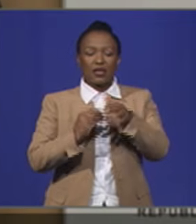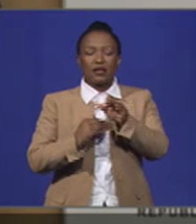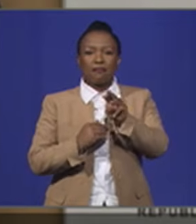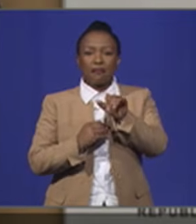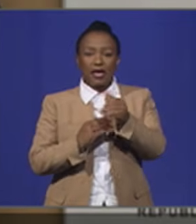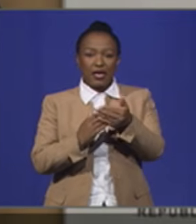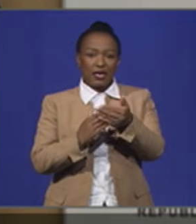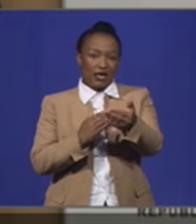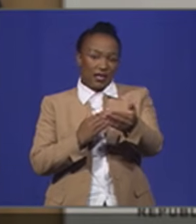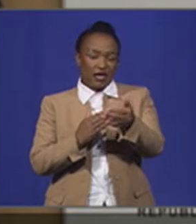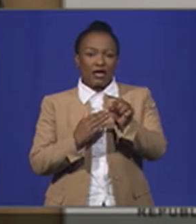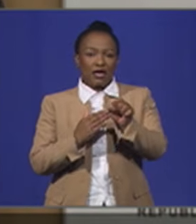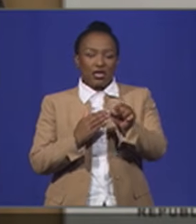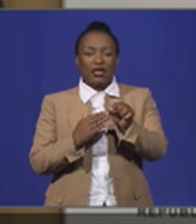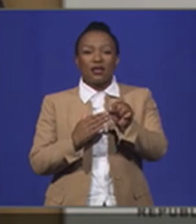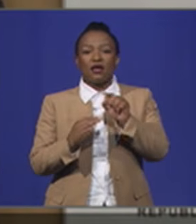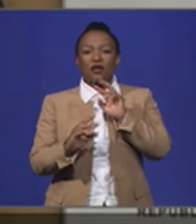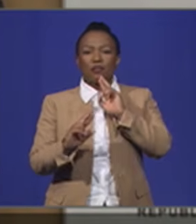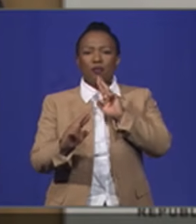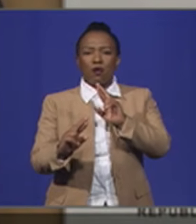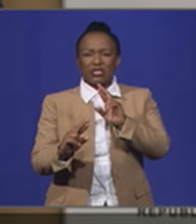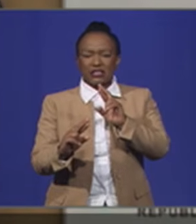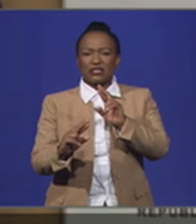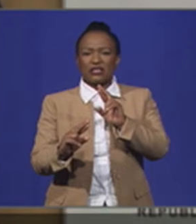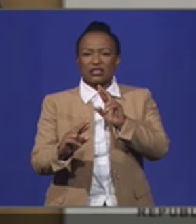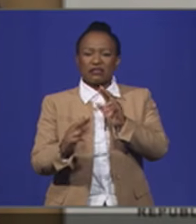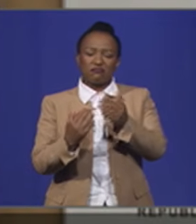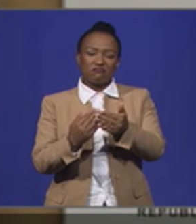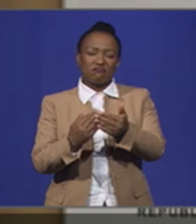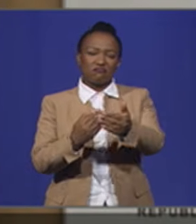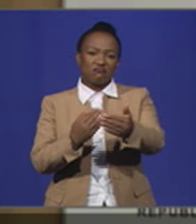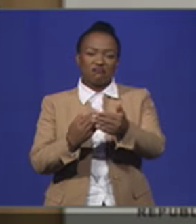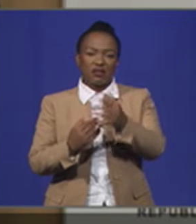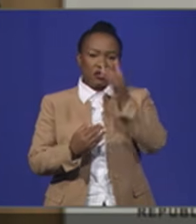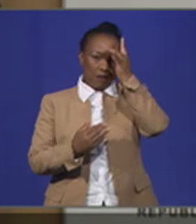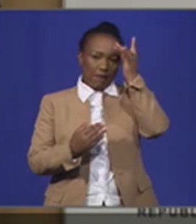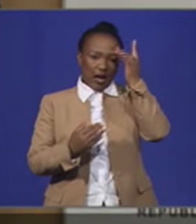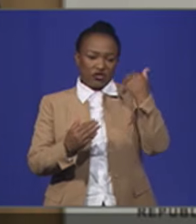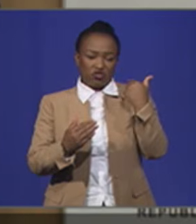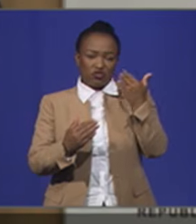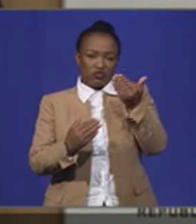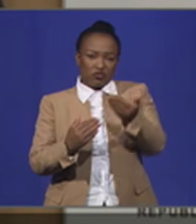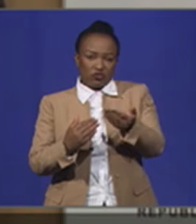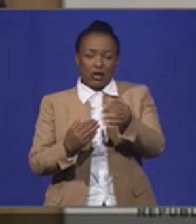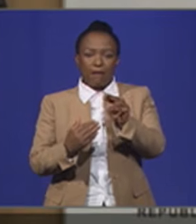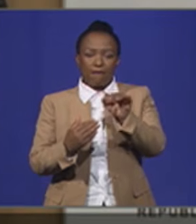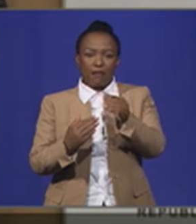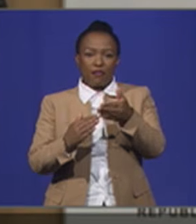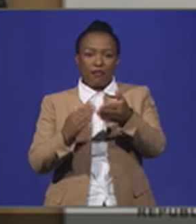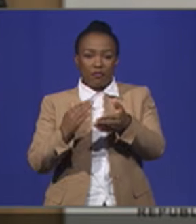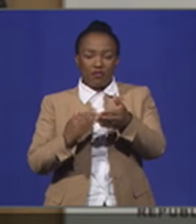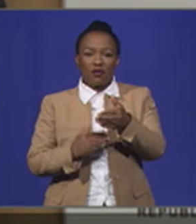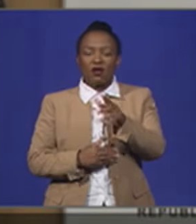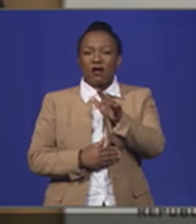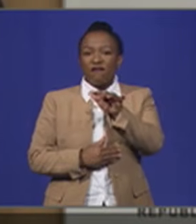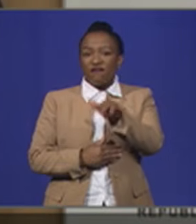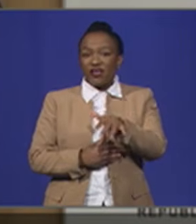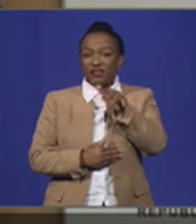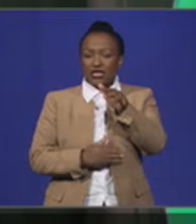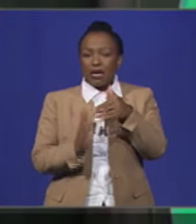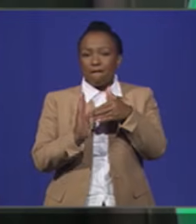we would have imported, during the course of the period from March to the end of May, 15